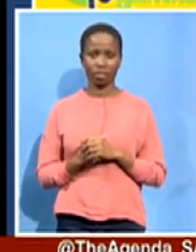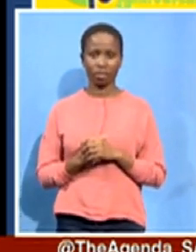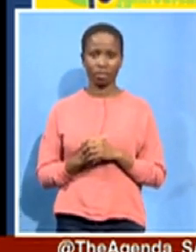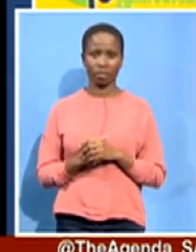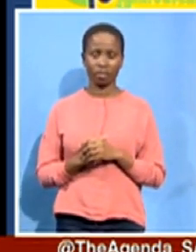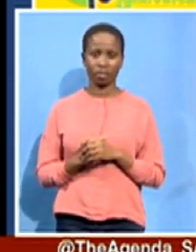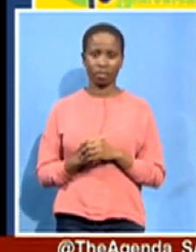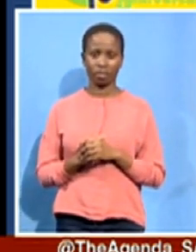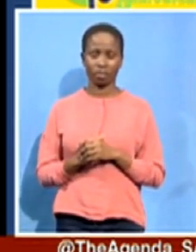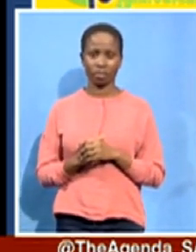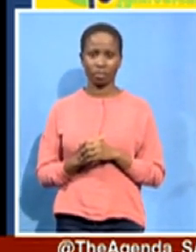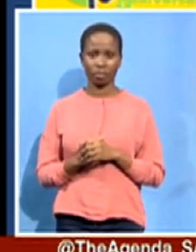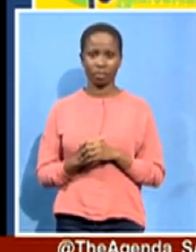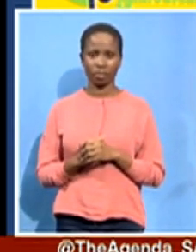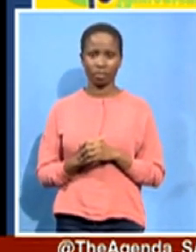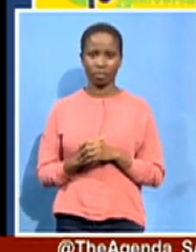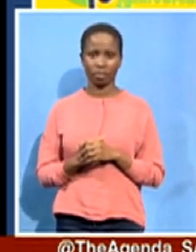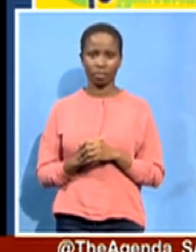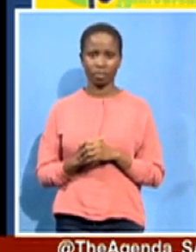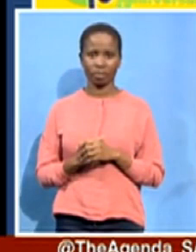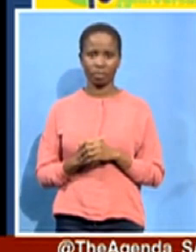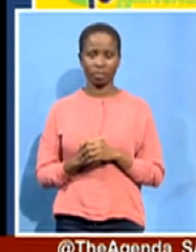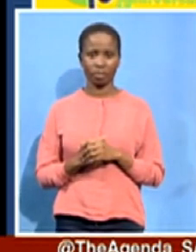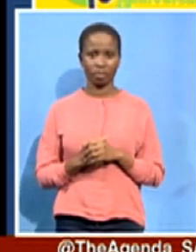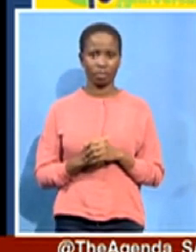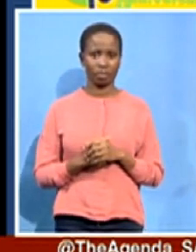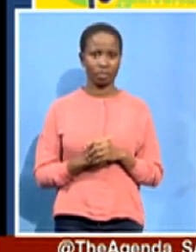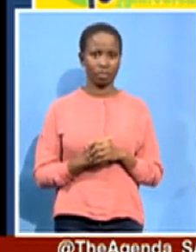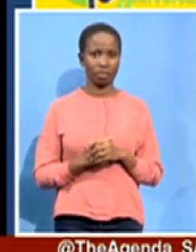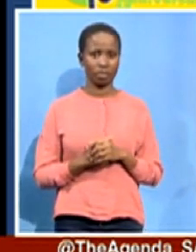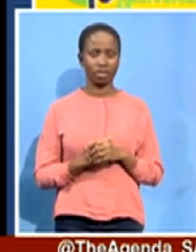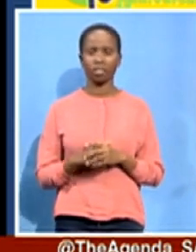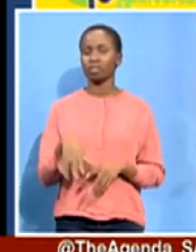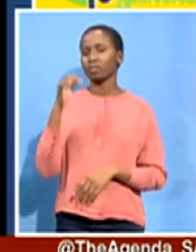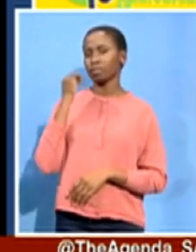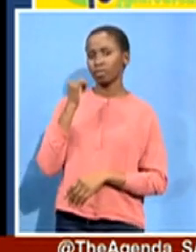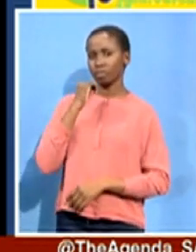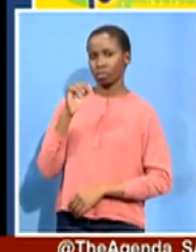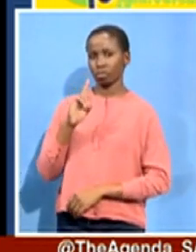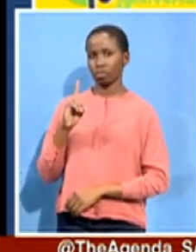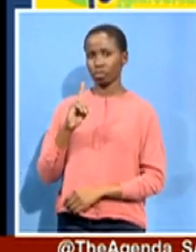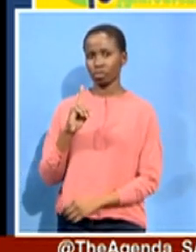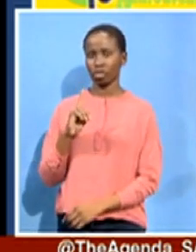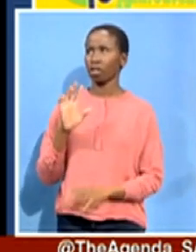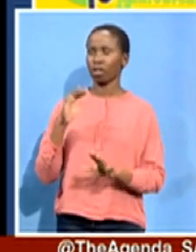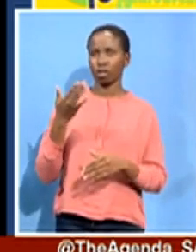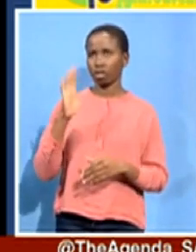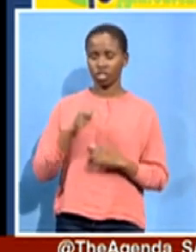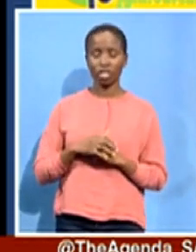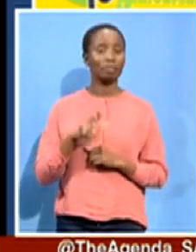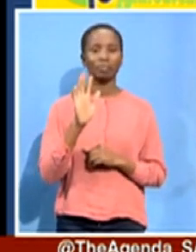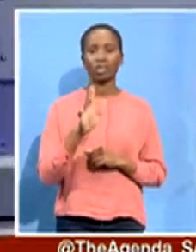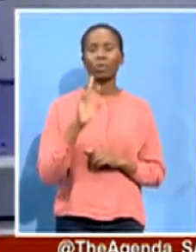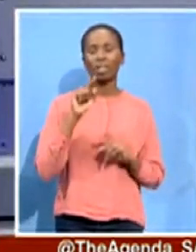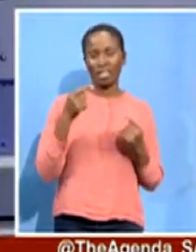All right, we can hear Natasha. Sorry about this, Desiree. Oh my gosh. We can hear Natasha, but she can't hear us, so we're going to have to